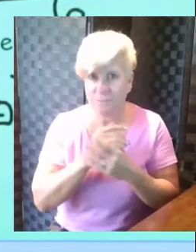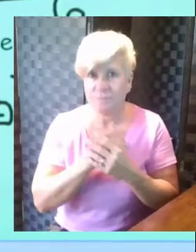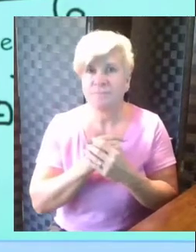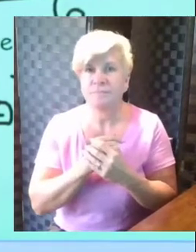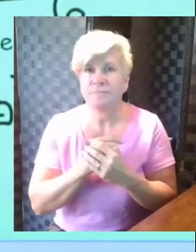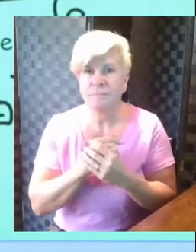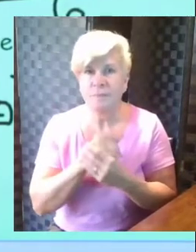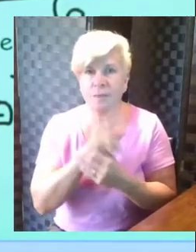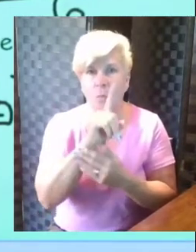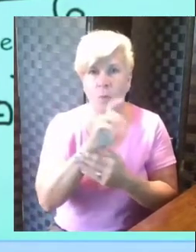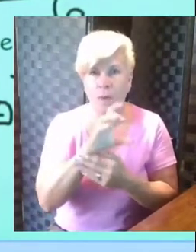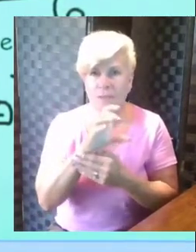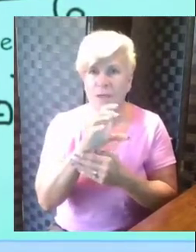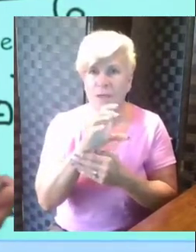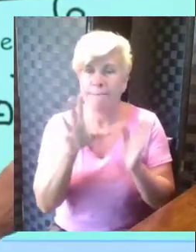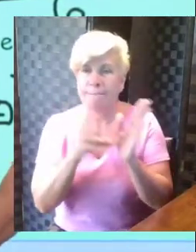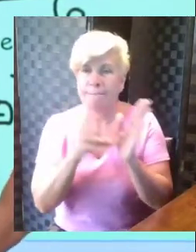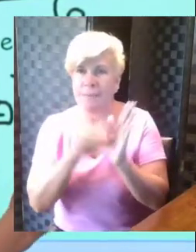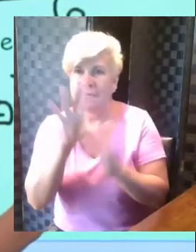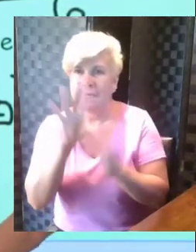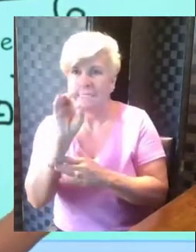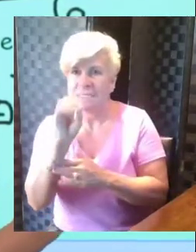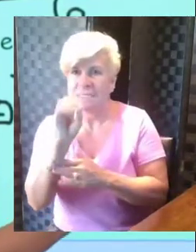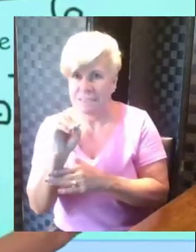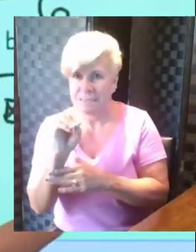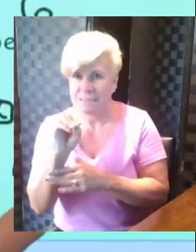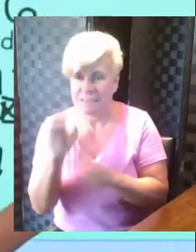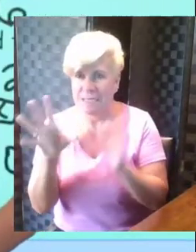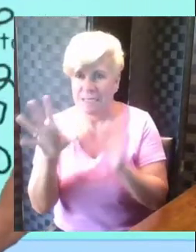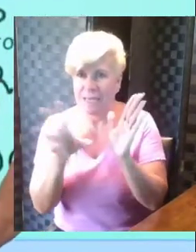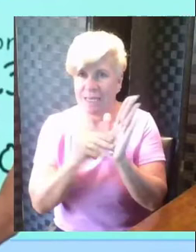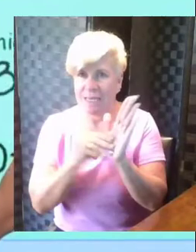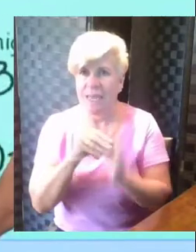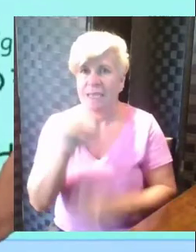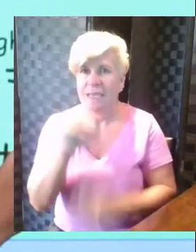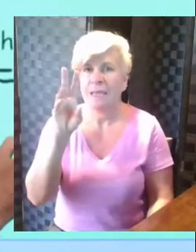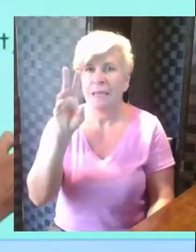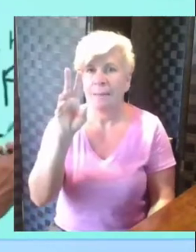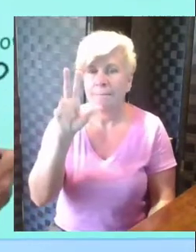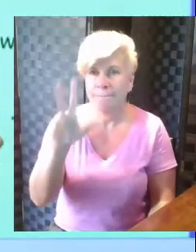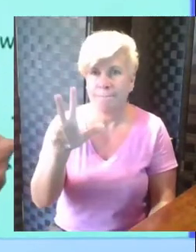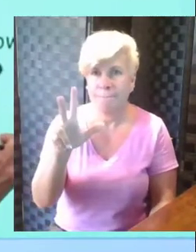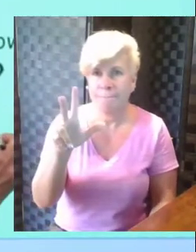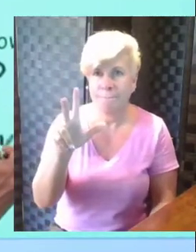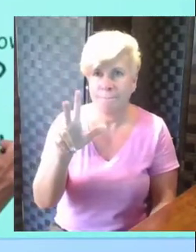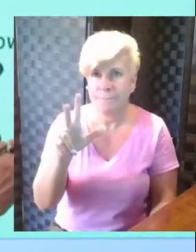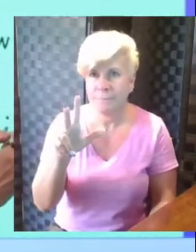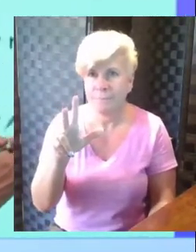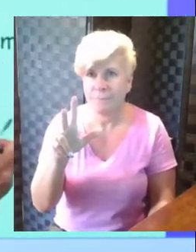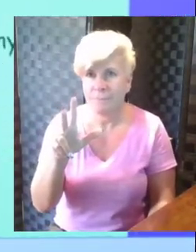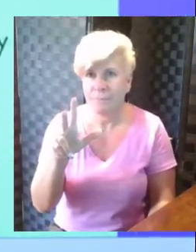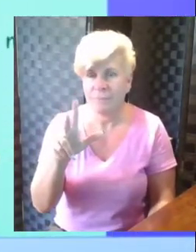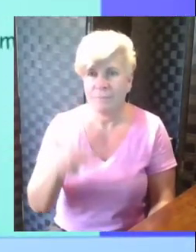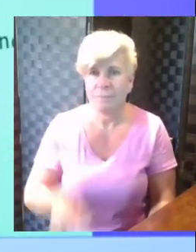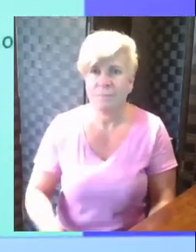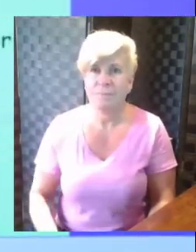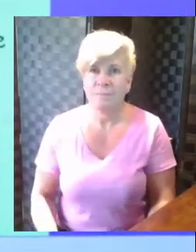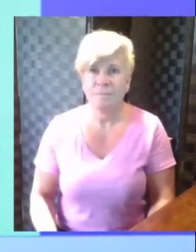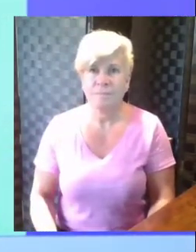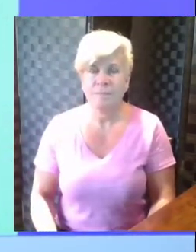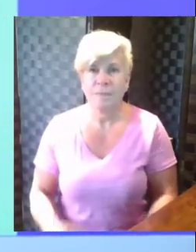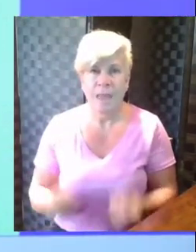100. So if I take all those together, 100 plus 80 plus